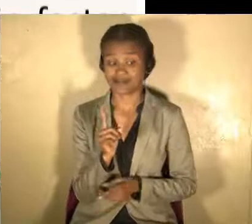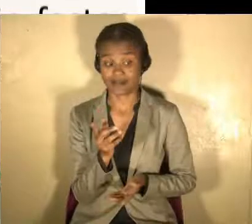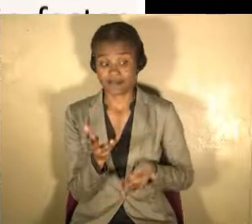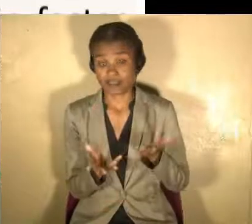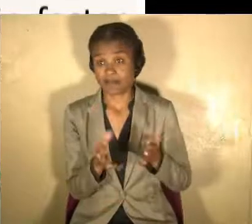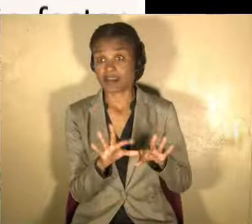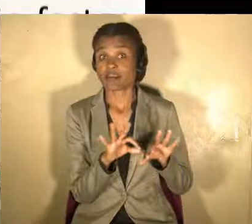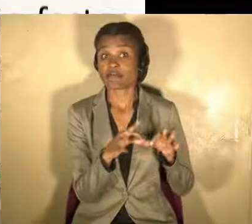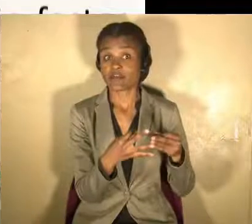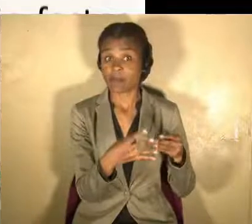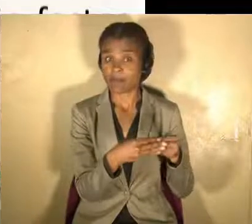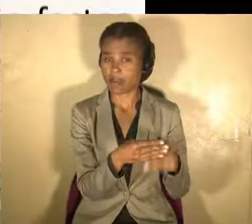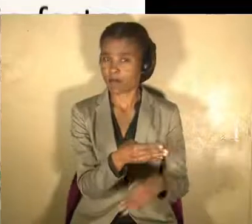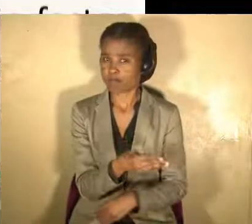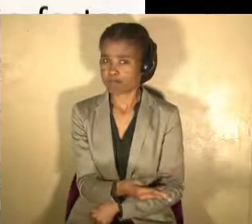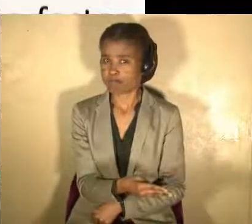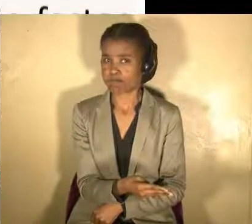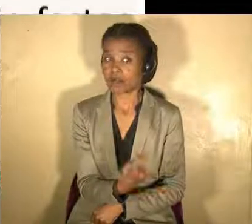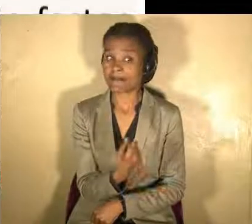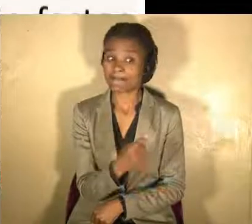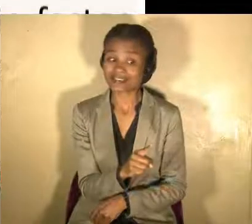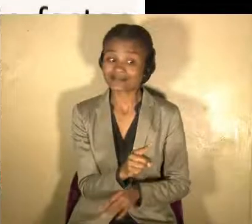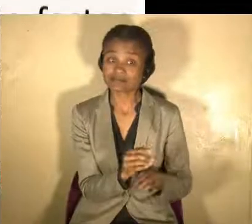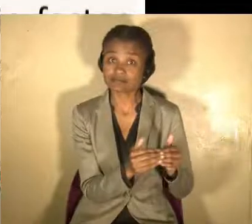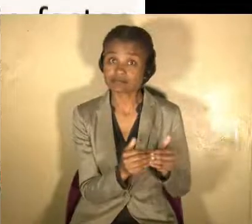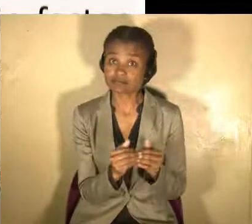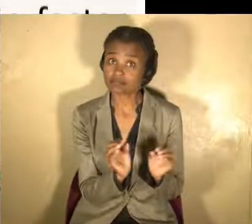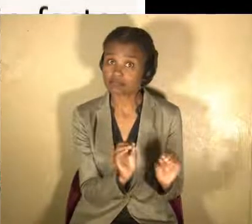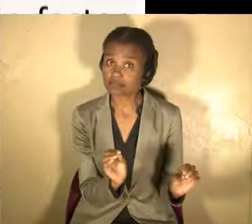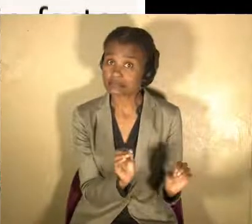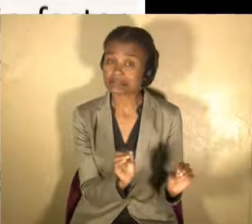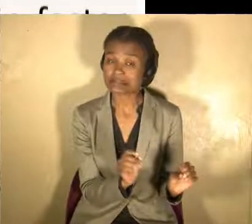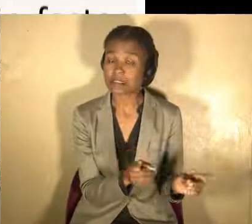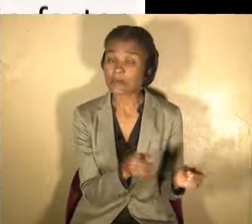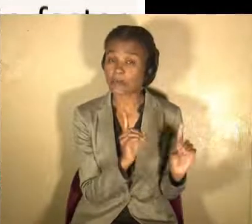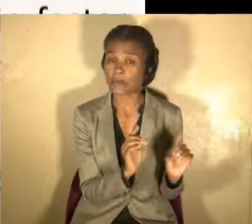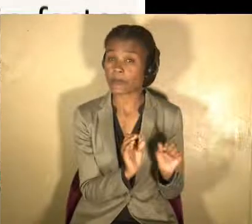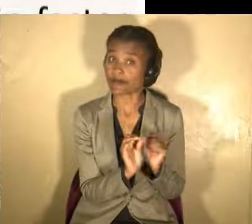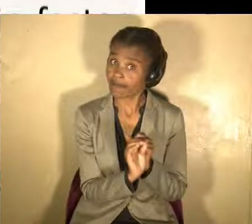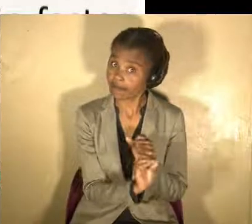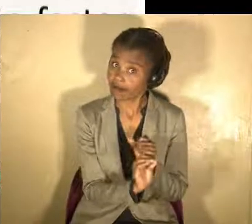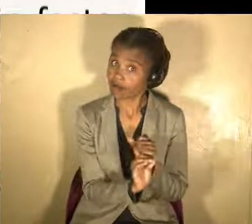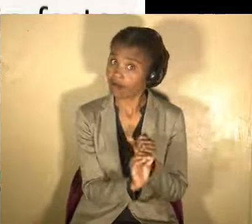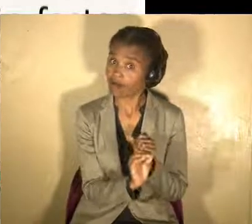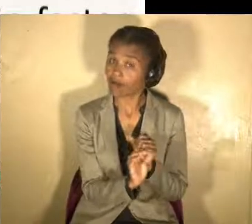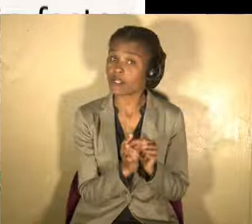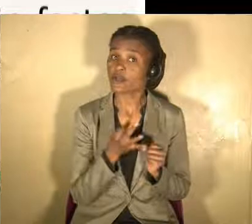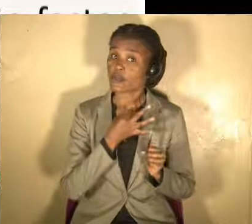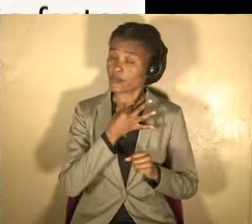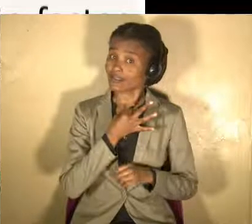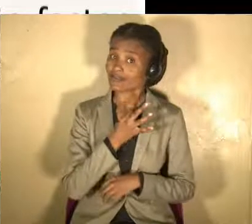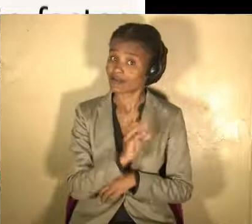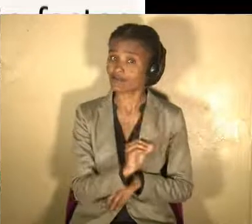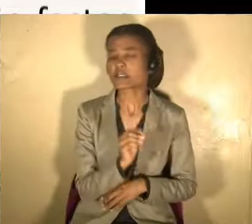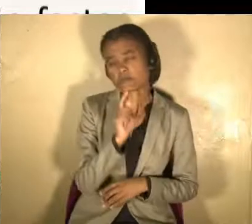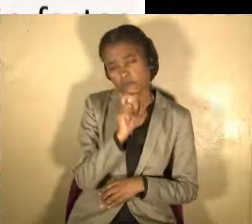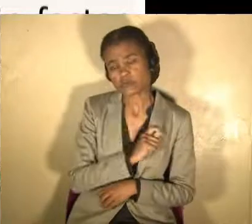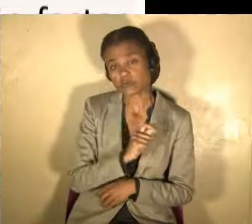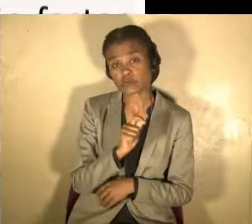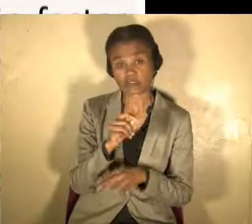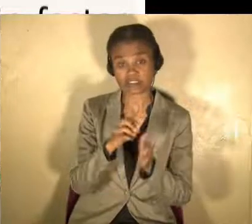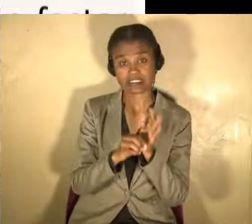family members, they would be found to be at risk, even though section 150 does not identify them as